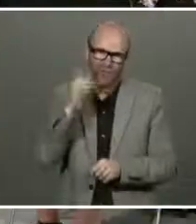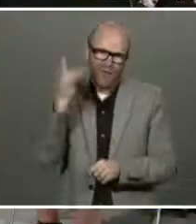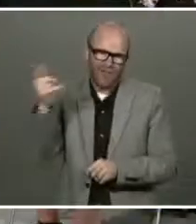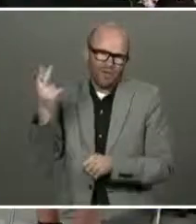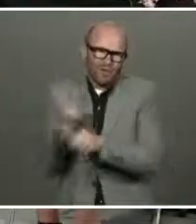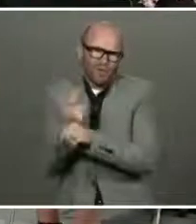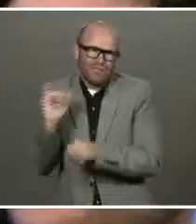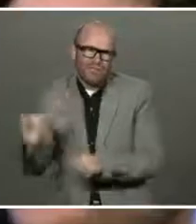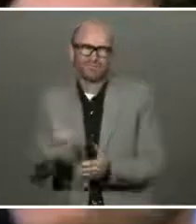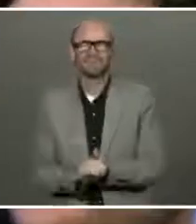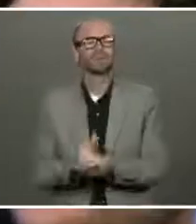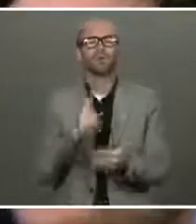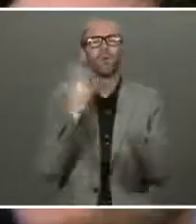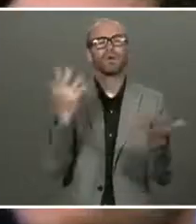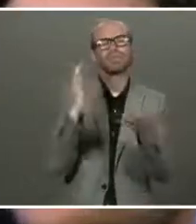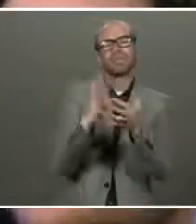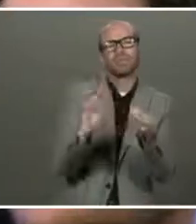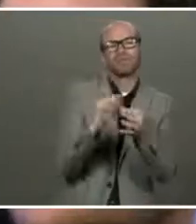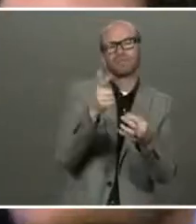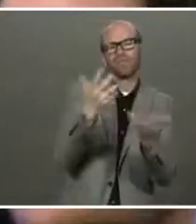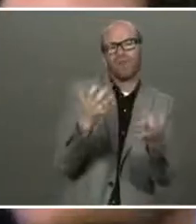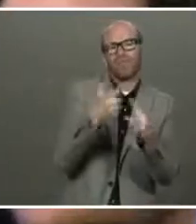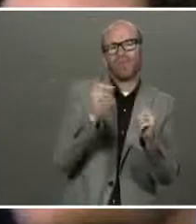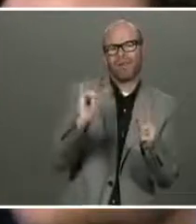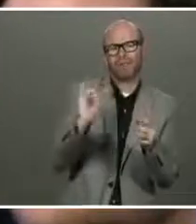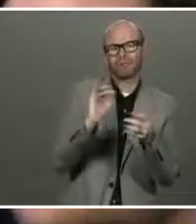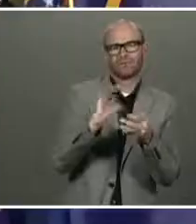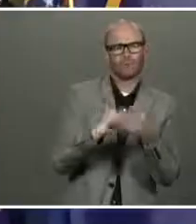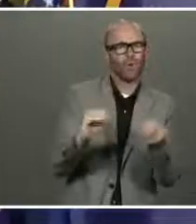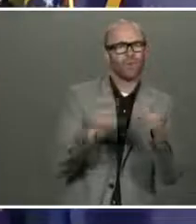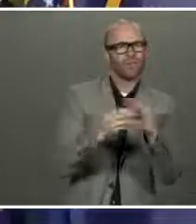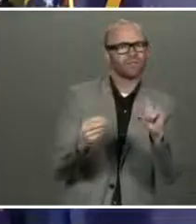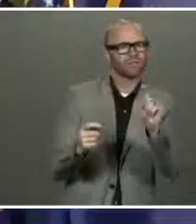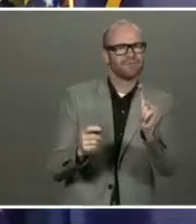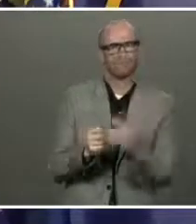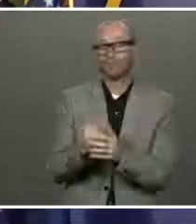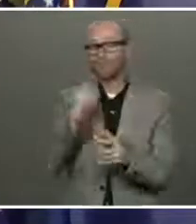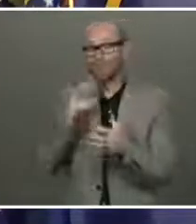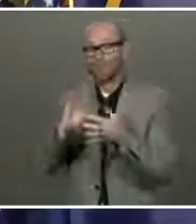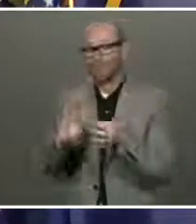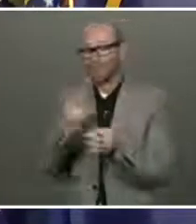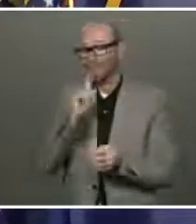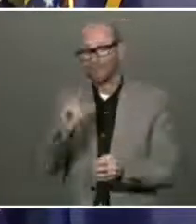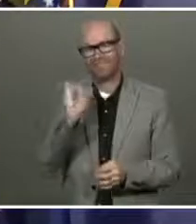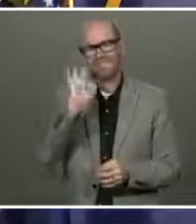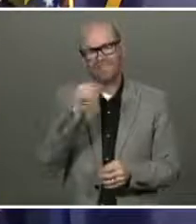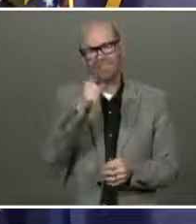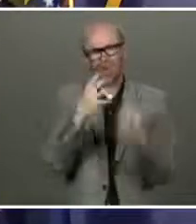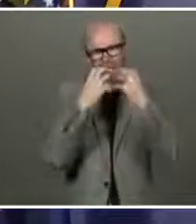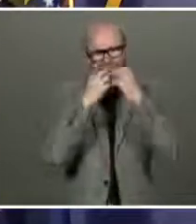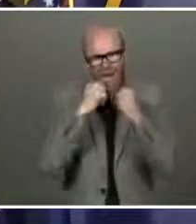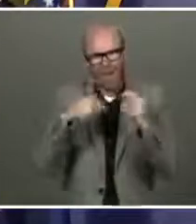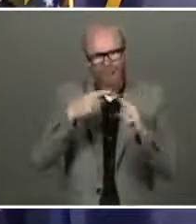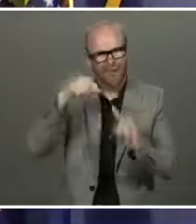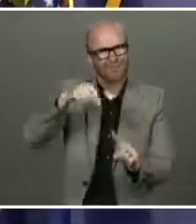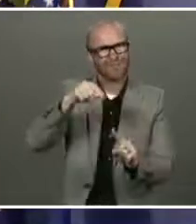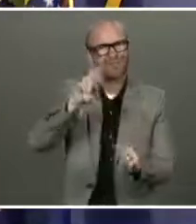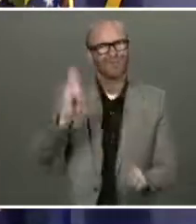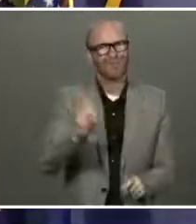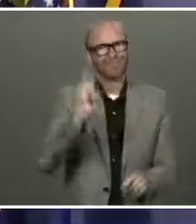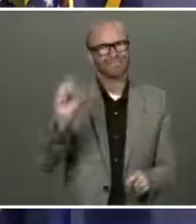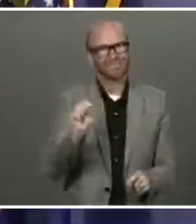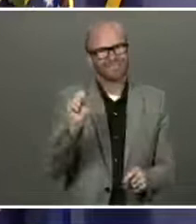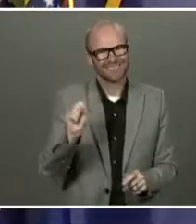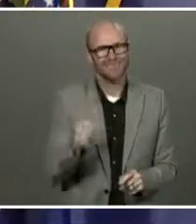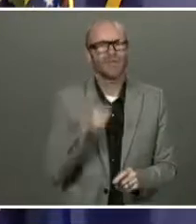want to get out about that story? Well, the message is this. Look, if you care about our country, and